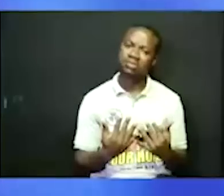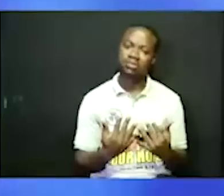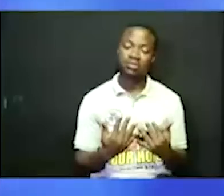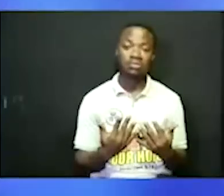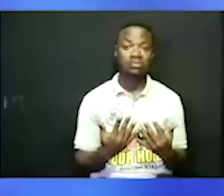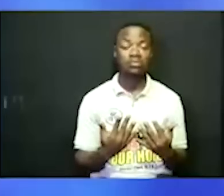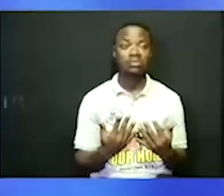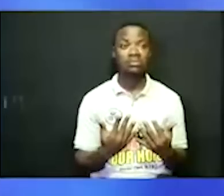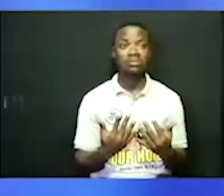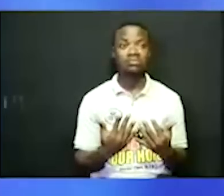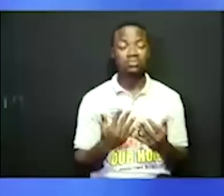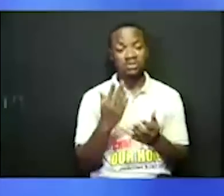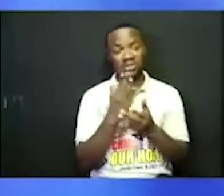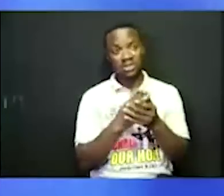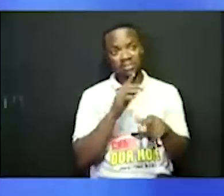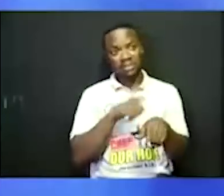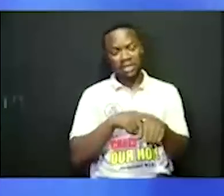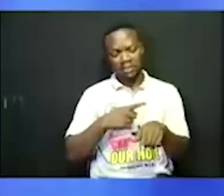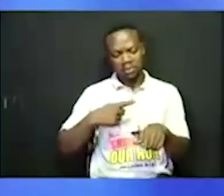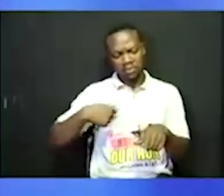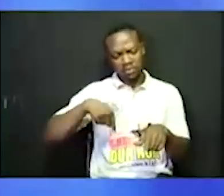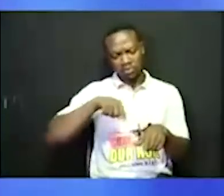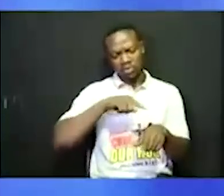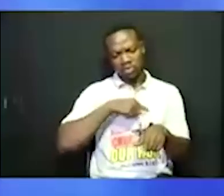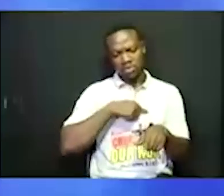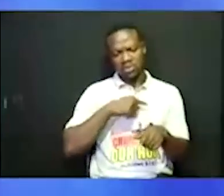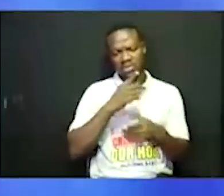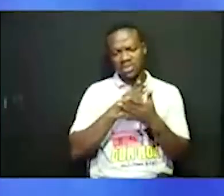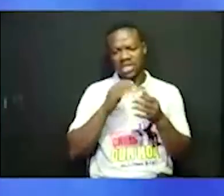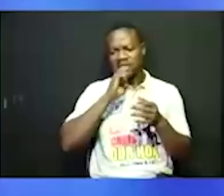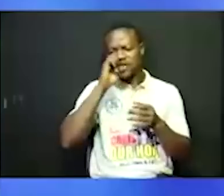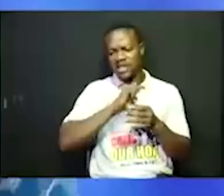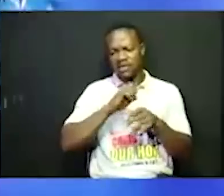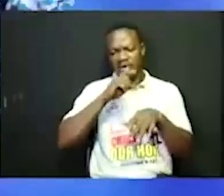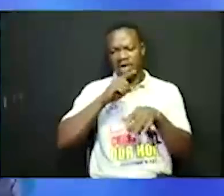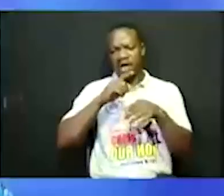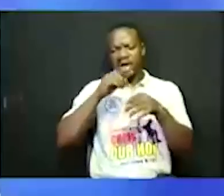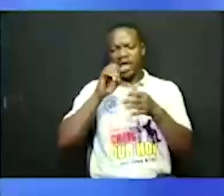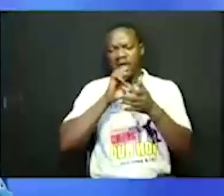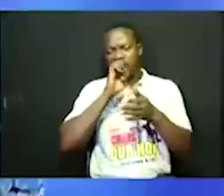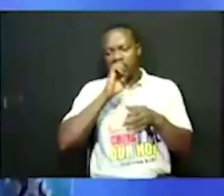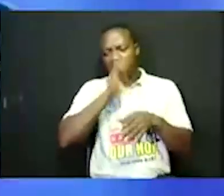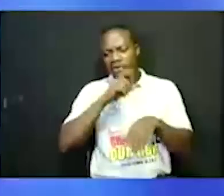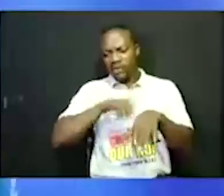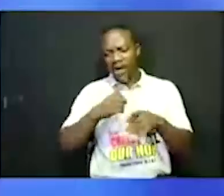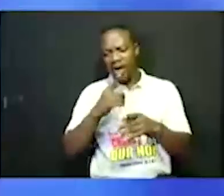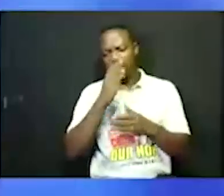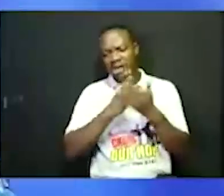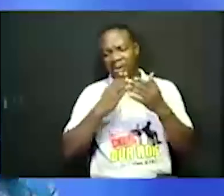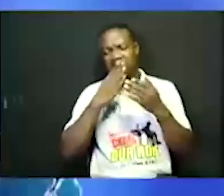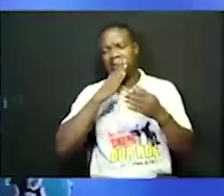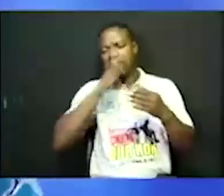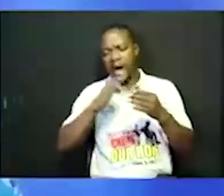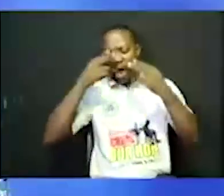life. Sometimes we are trapped by evil times that fall